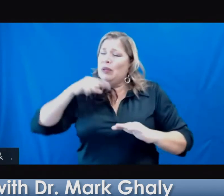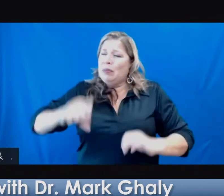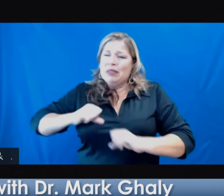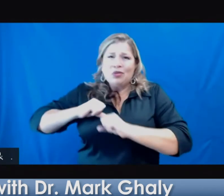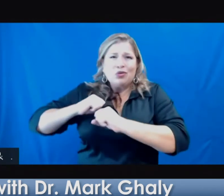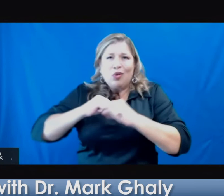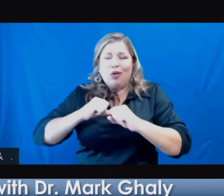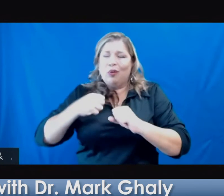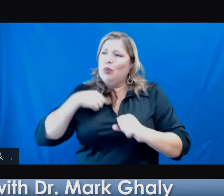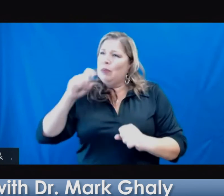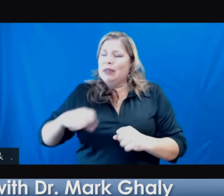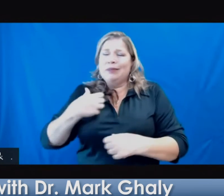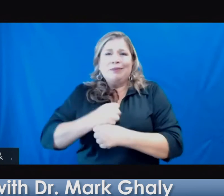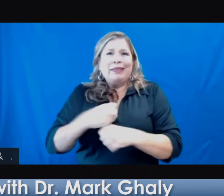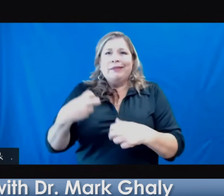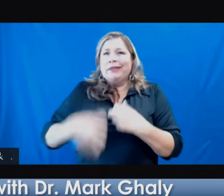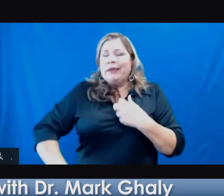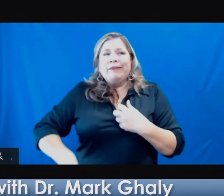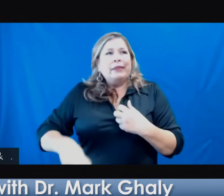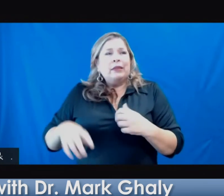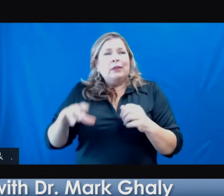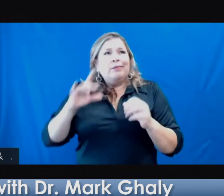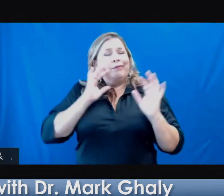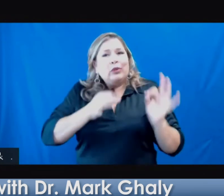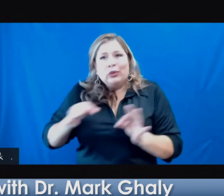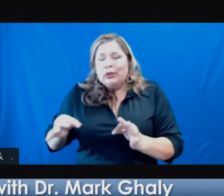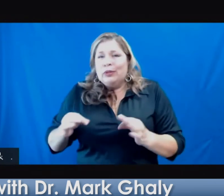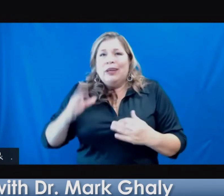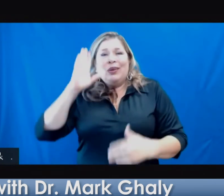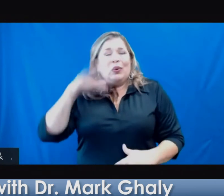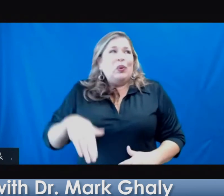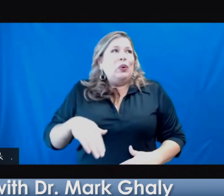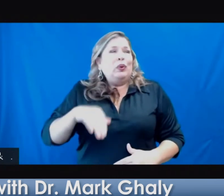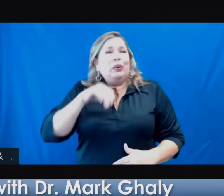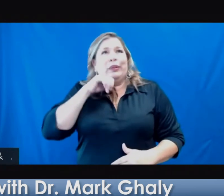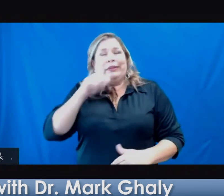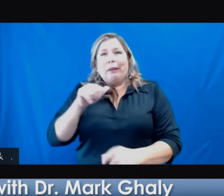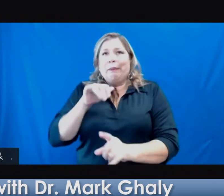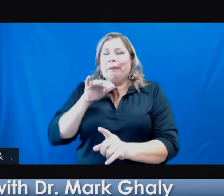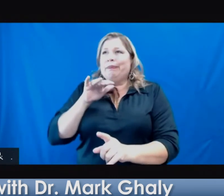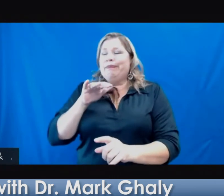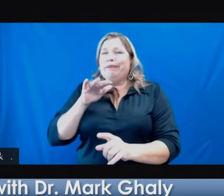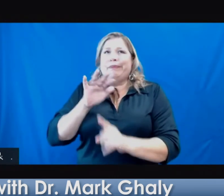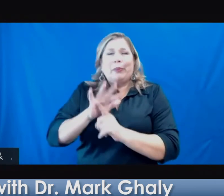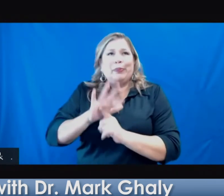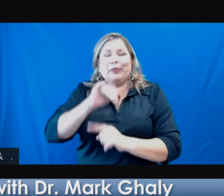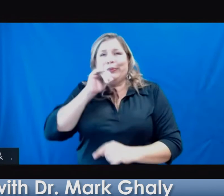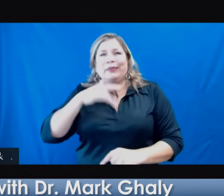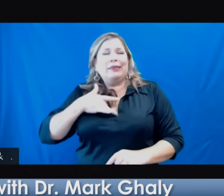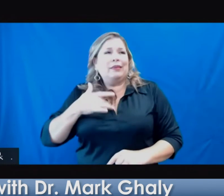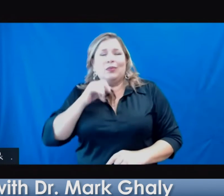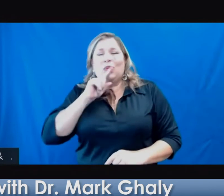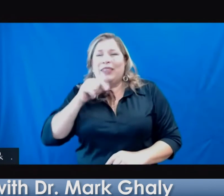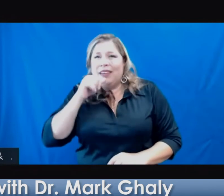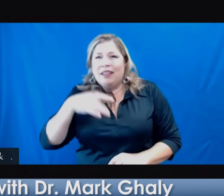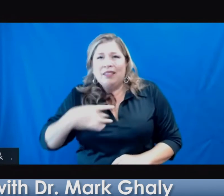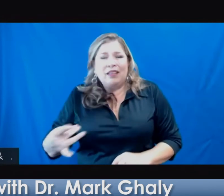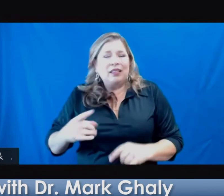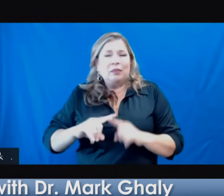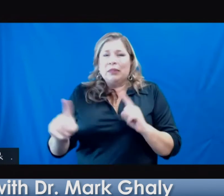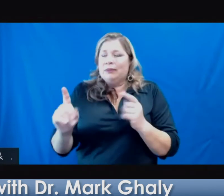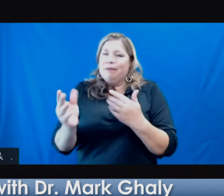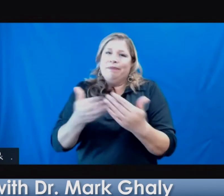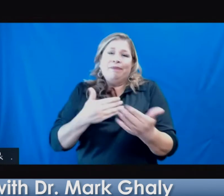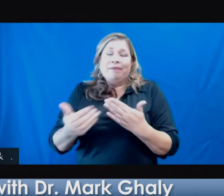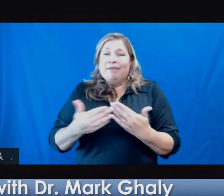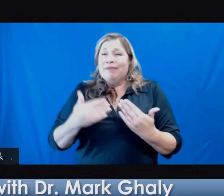tough choices, make some decisions, even unpopular ones. If you are part of a